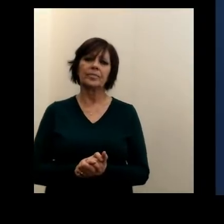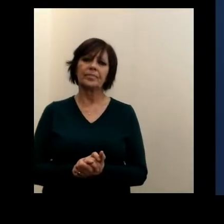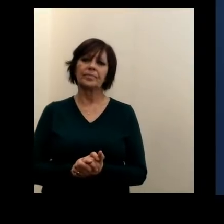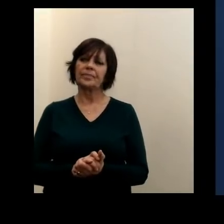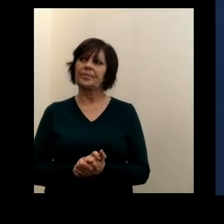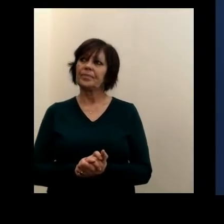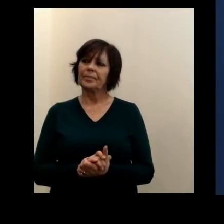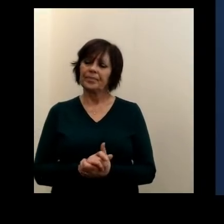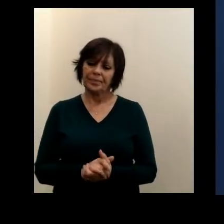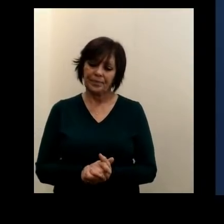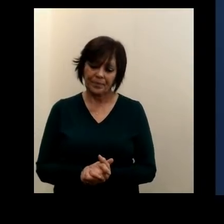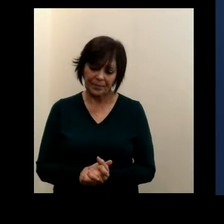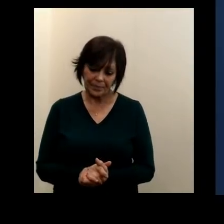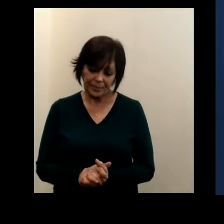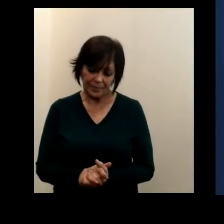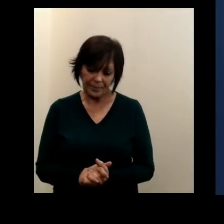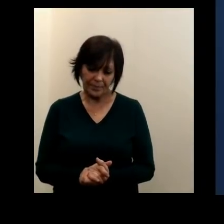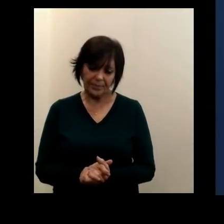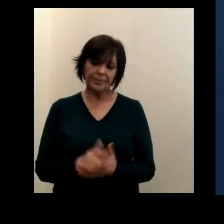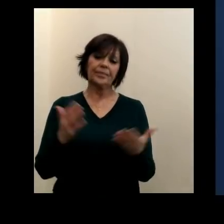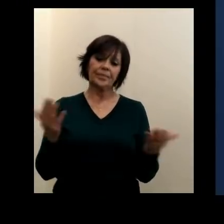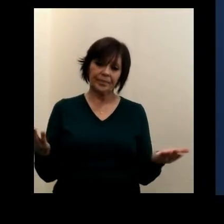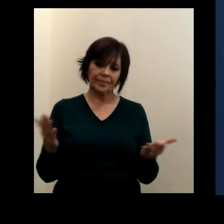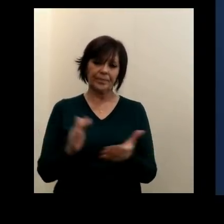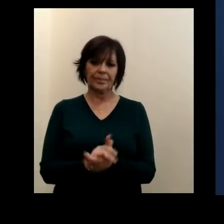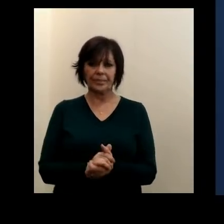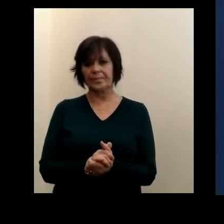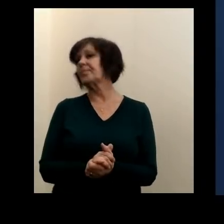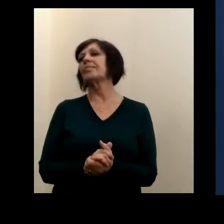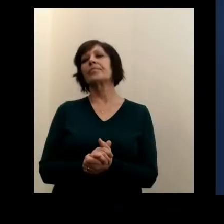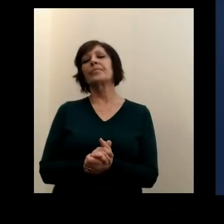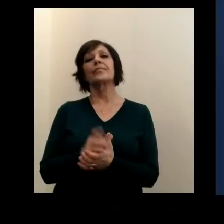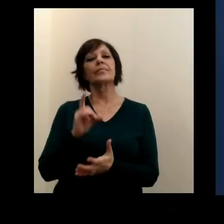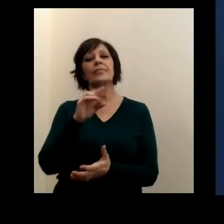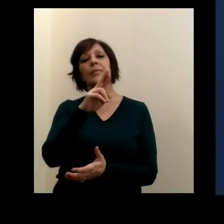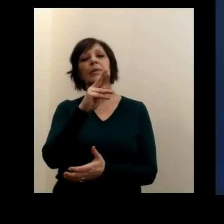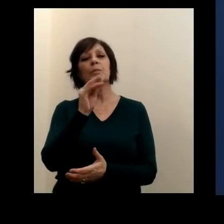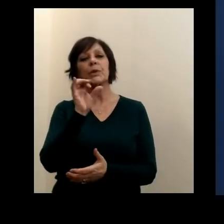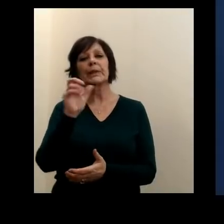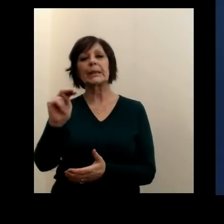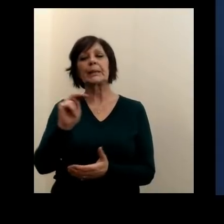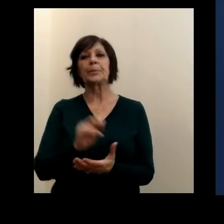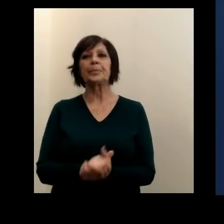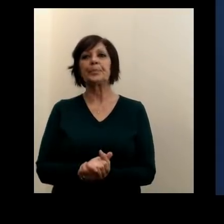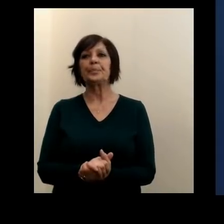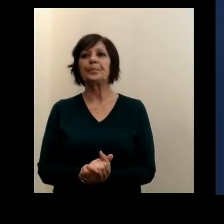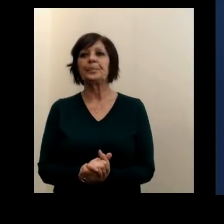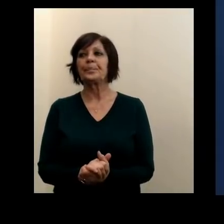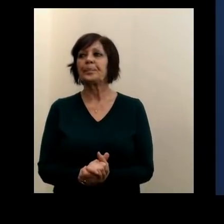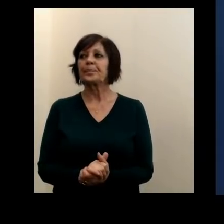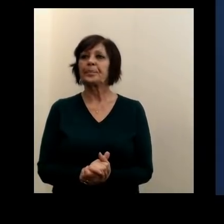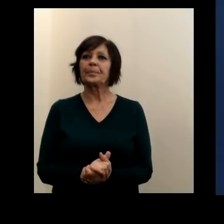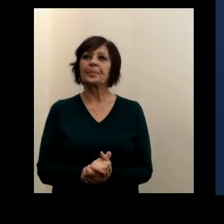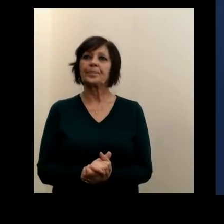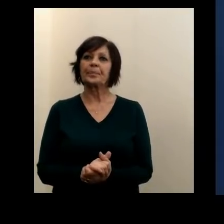starting yesterday. So, Dr. Burstein.